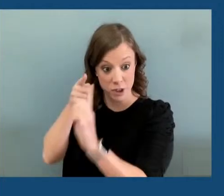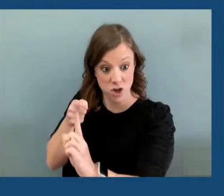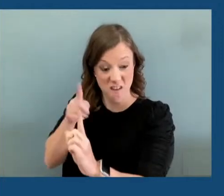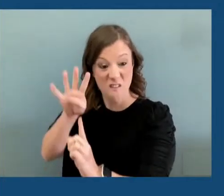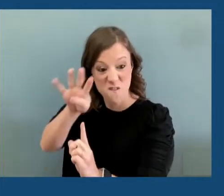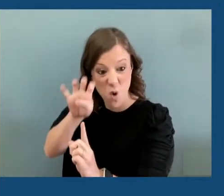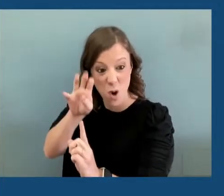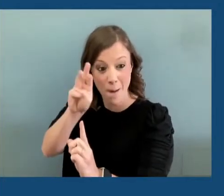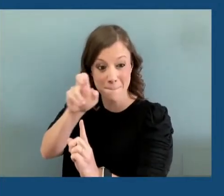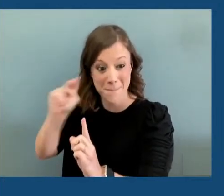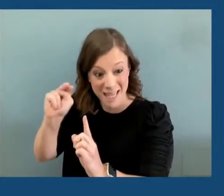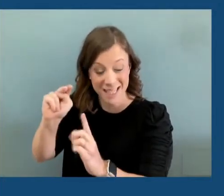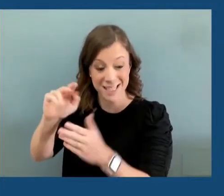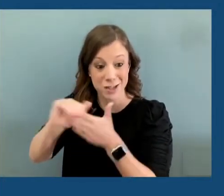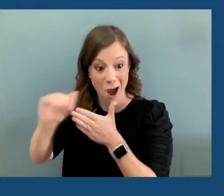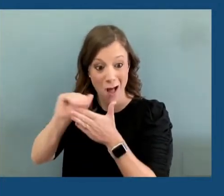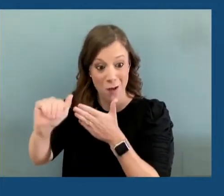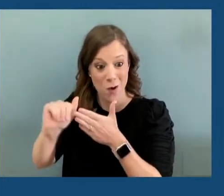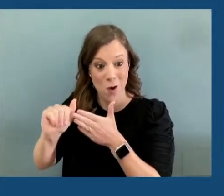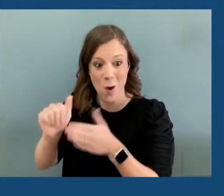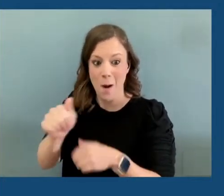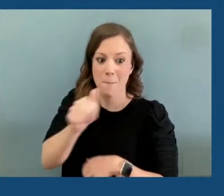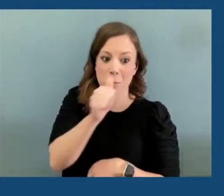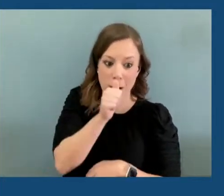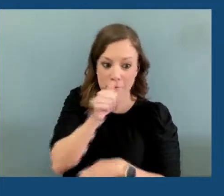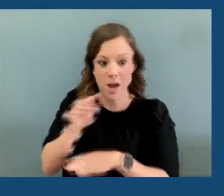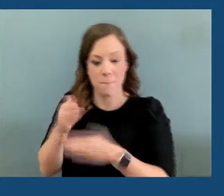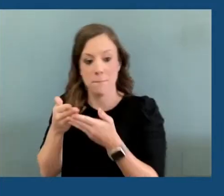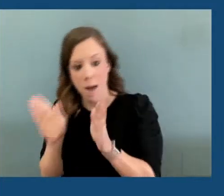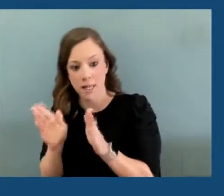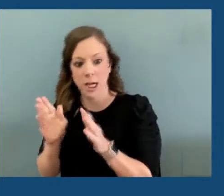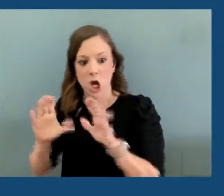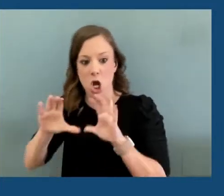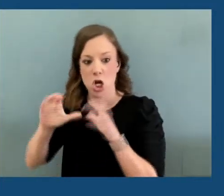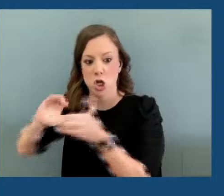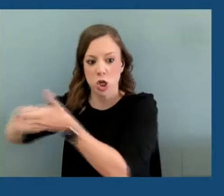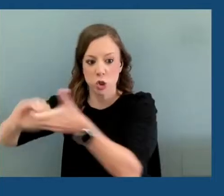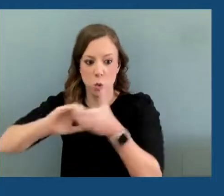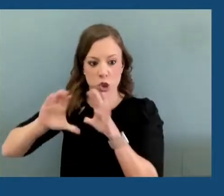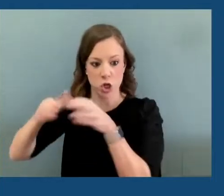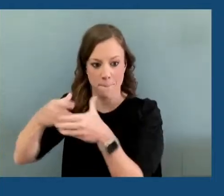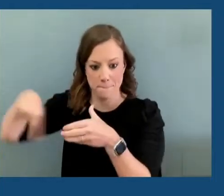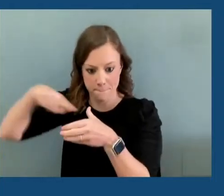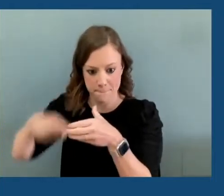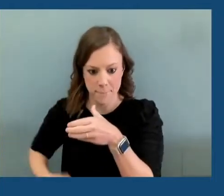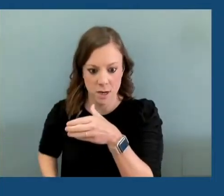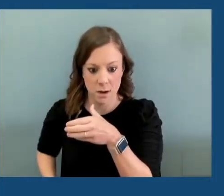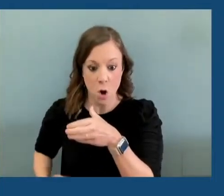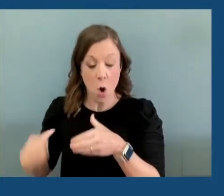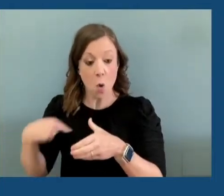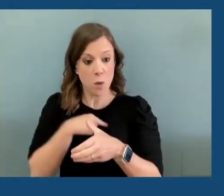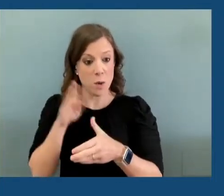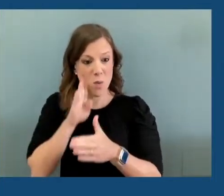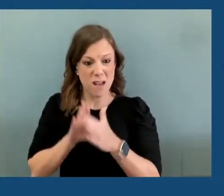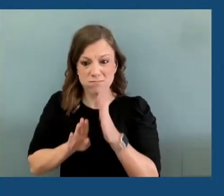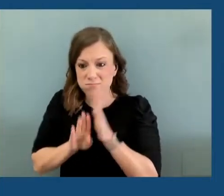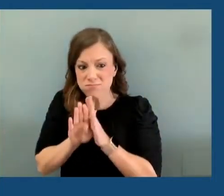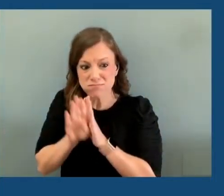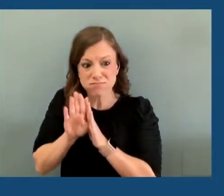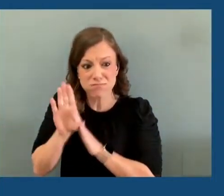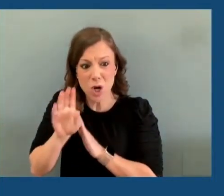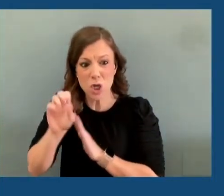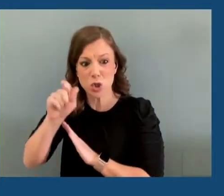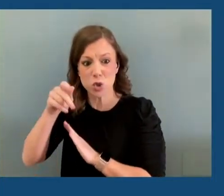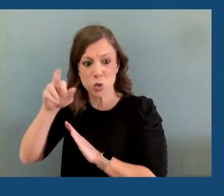public-private consortium designed to similar to what we're doing here, build supercomputers. Again, another area where SUNY is stepping up. This